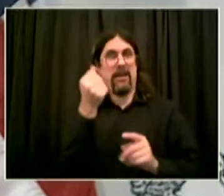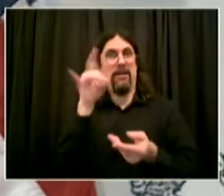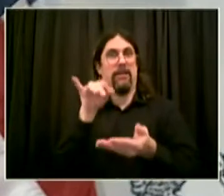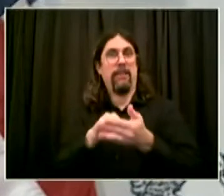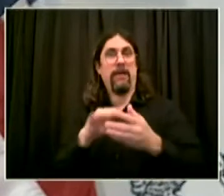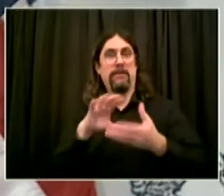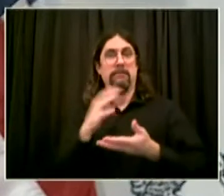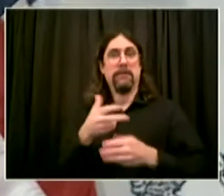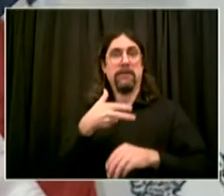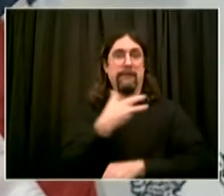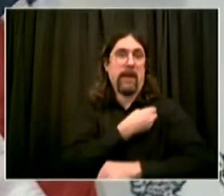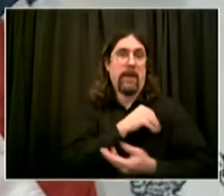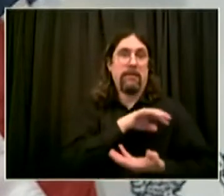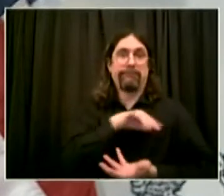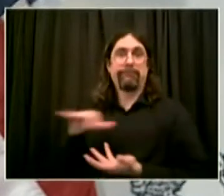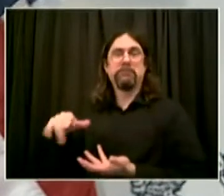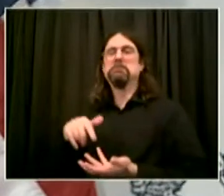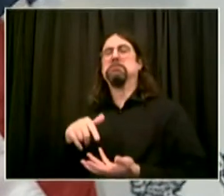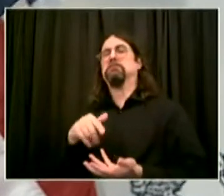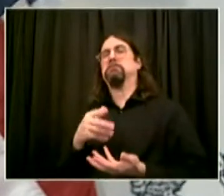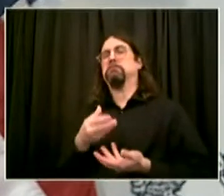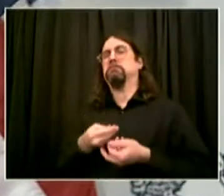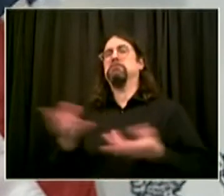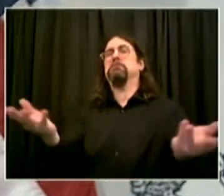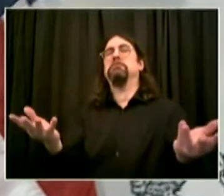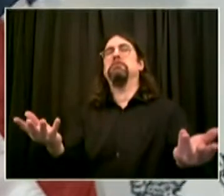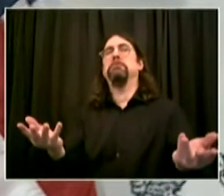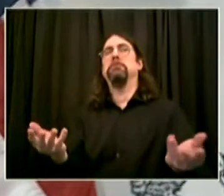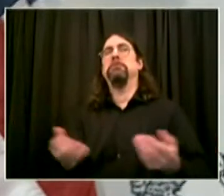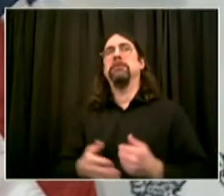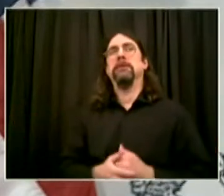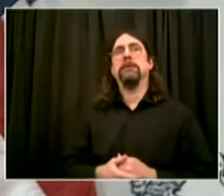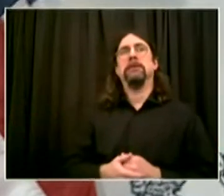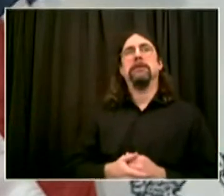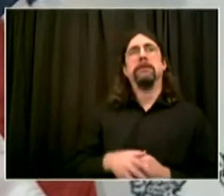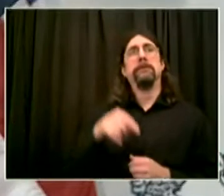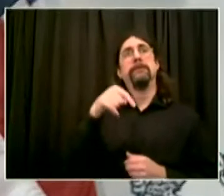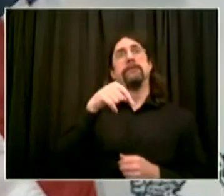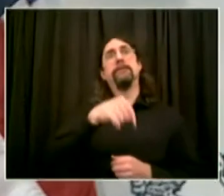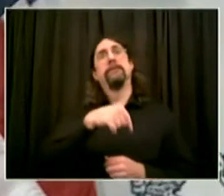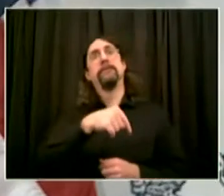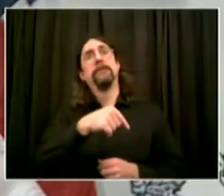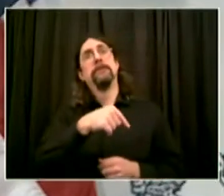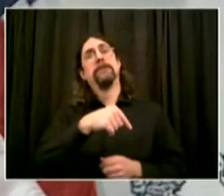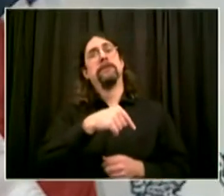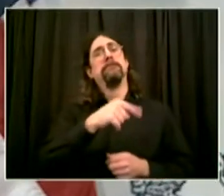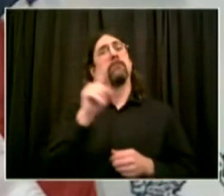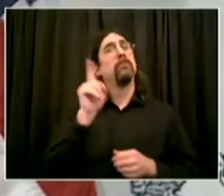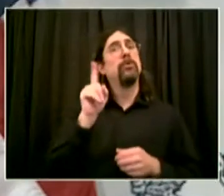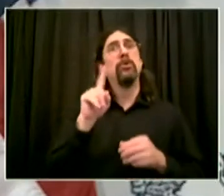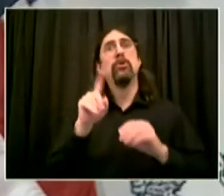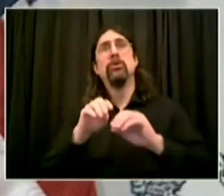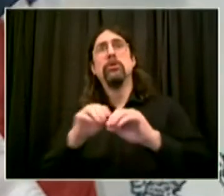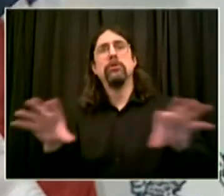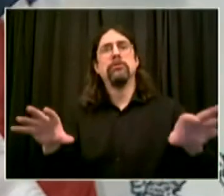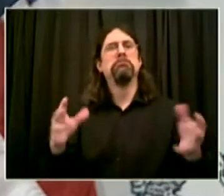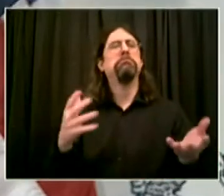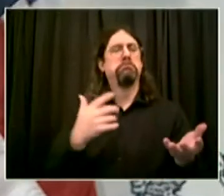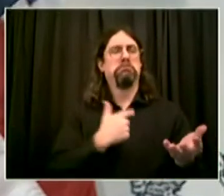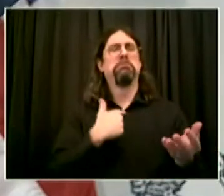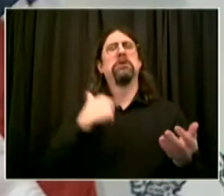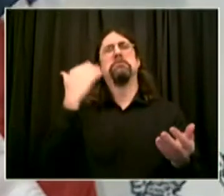hardest hit by the coronavirus. This is the crucial issue, to make sure that we're prioritizing the places